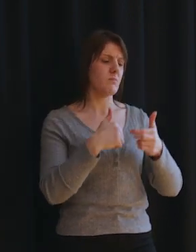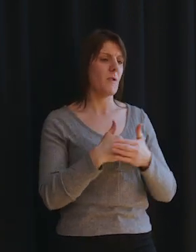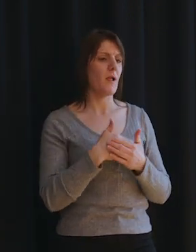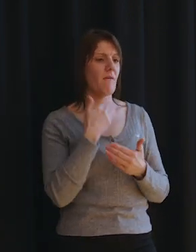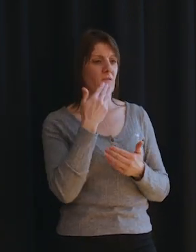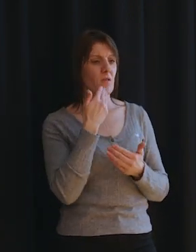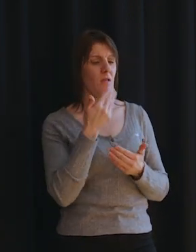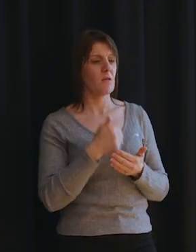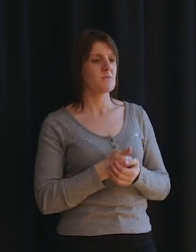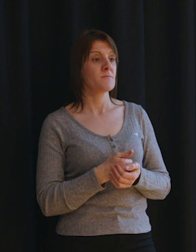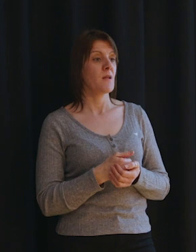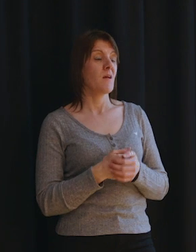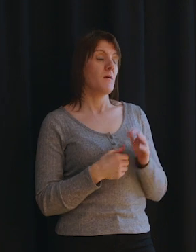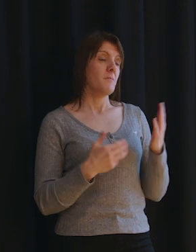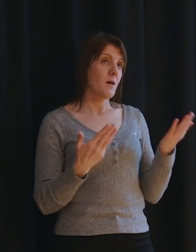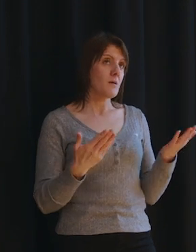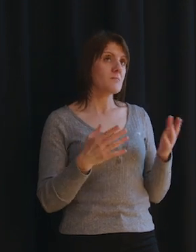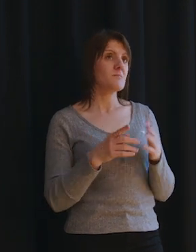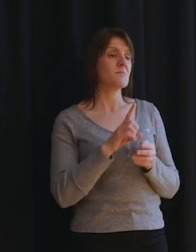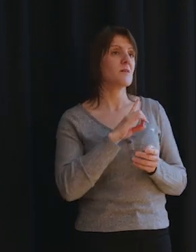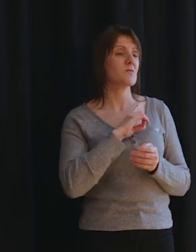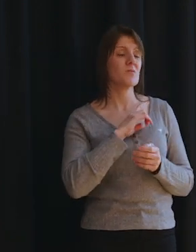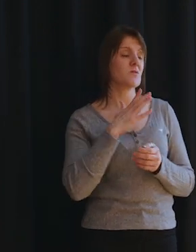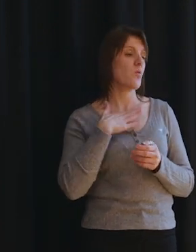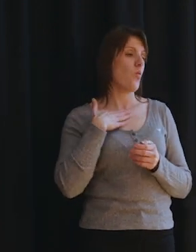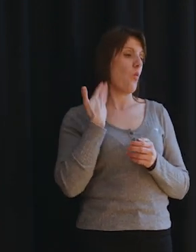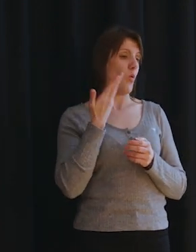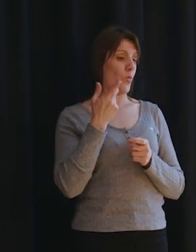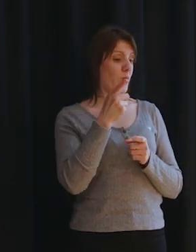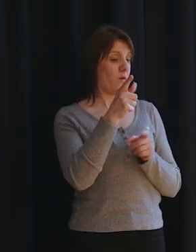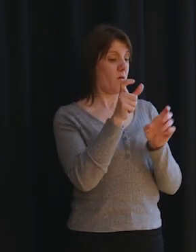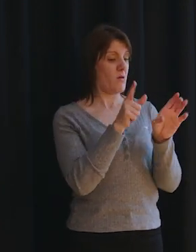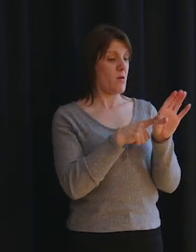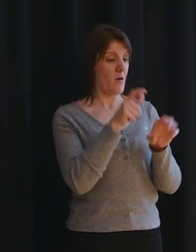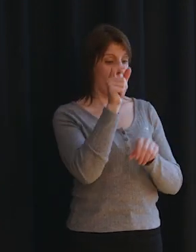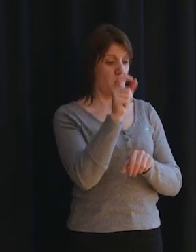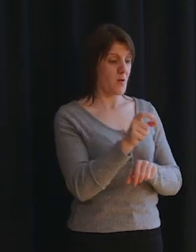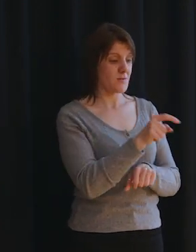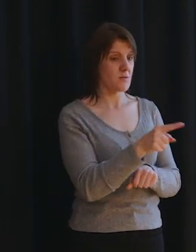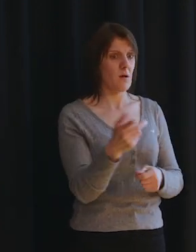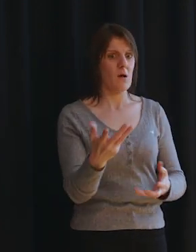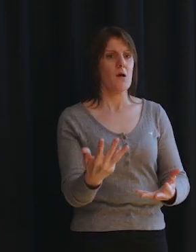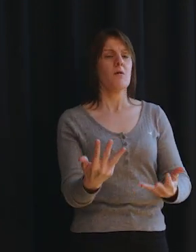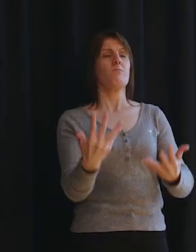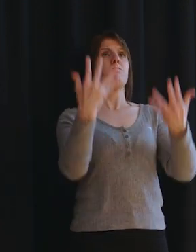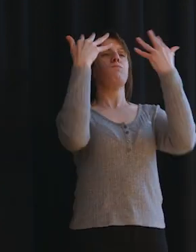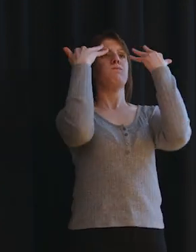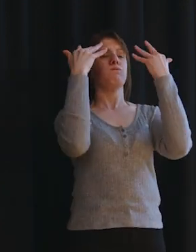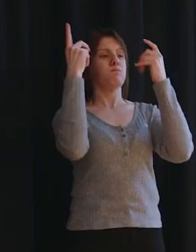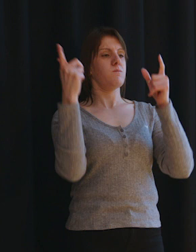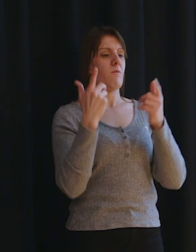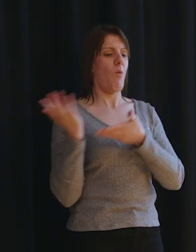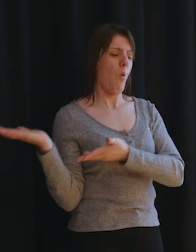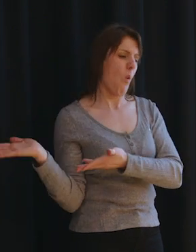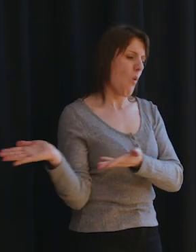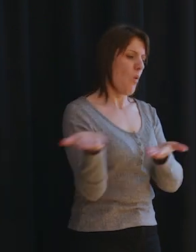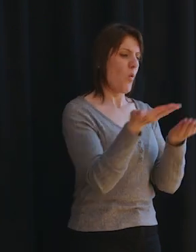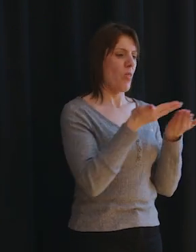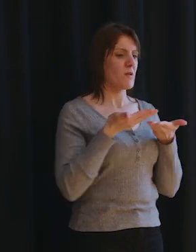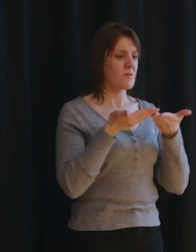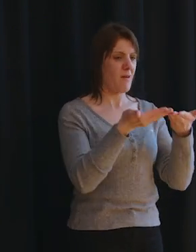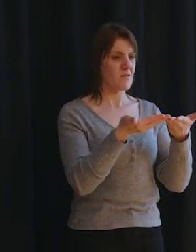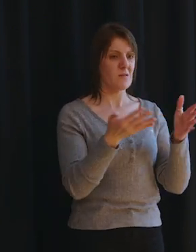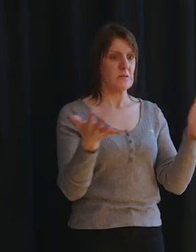However, because we didn't want the young person to become overwhelmed with all the services, that we've kind of in